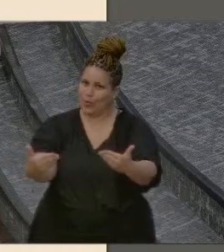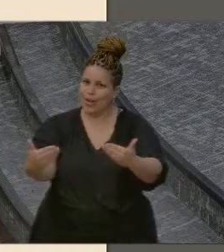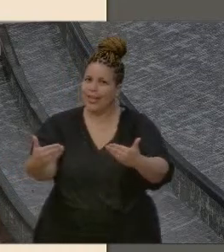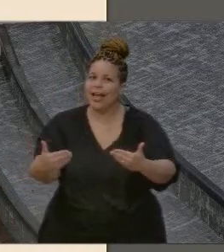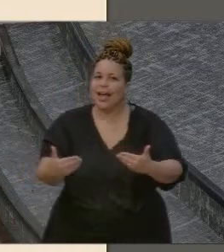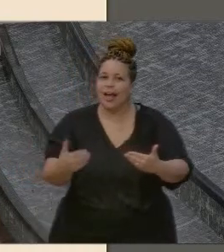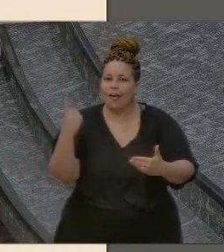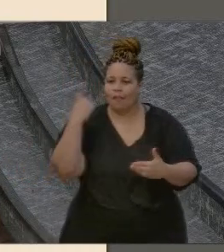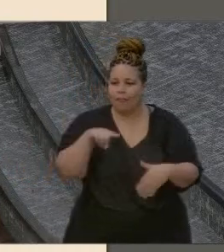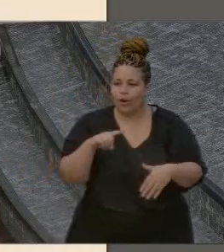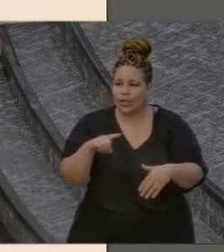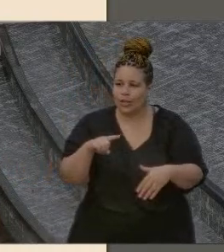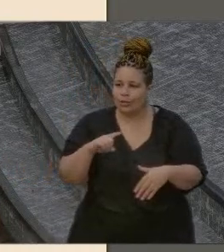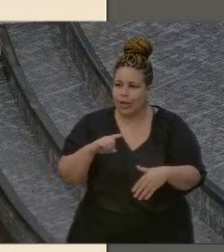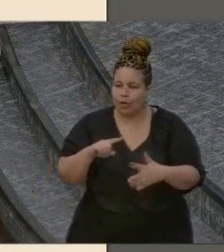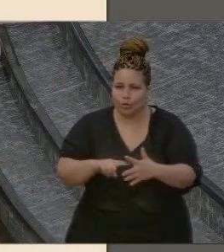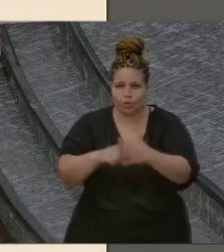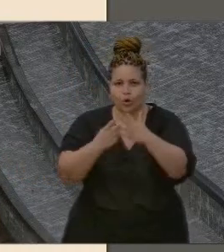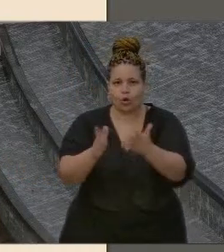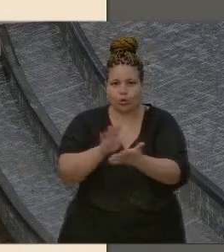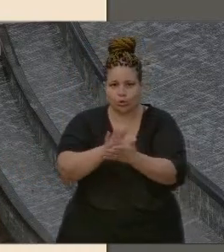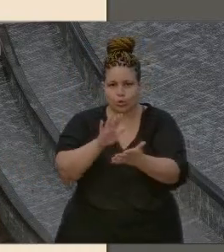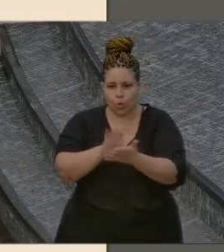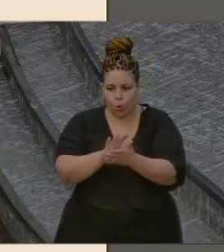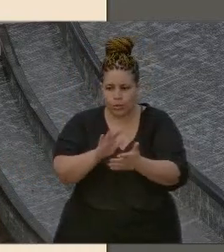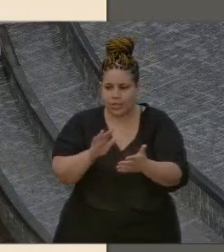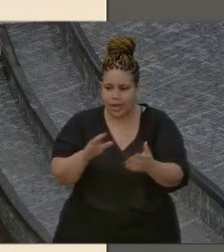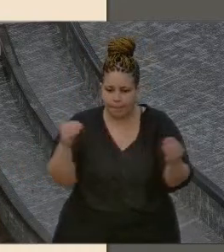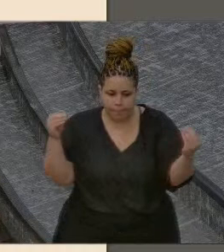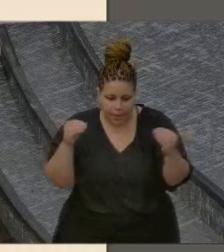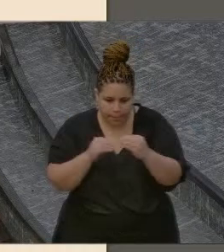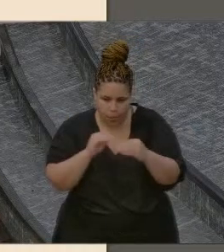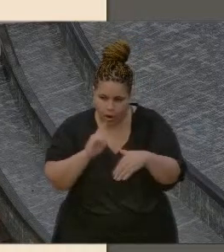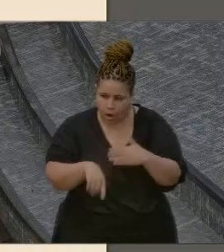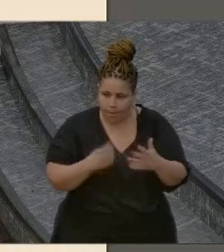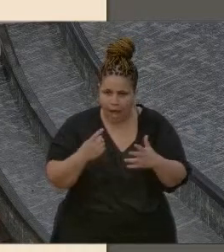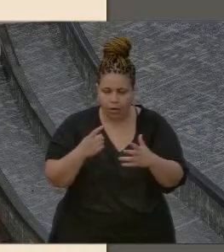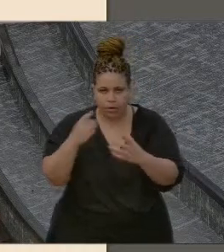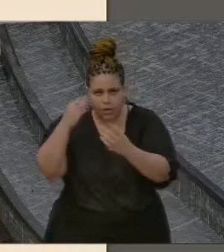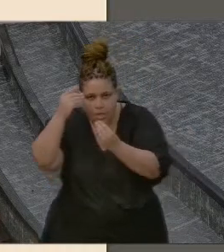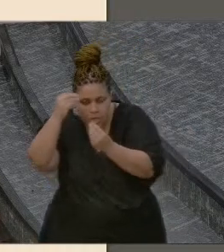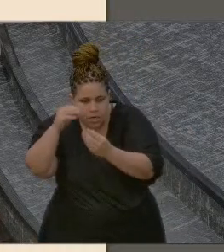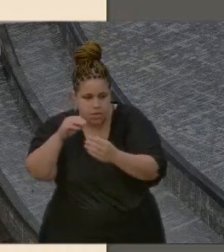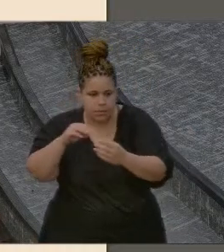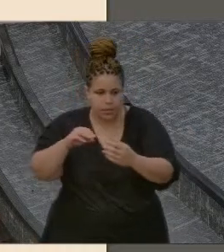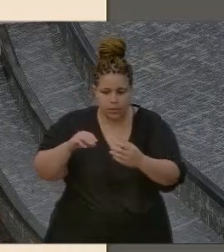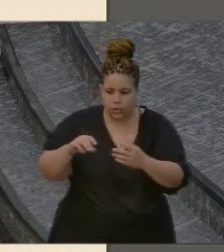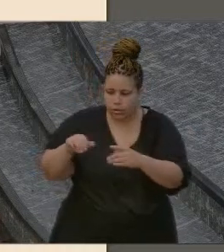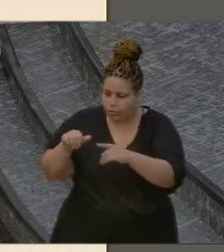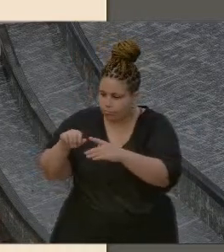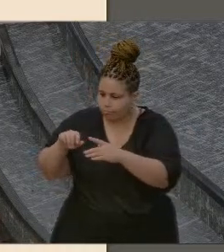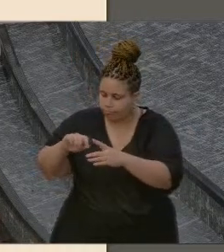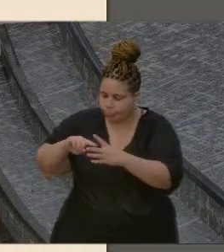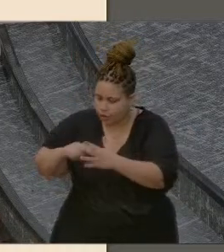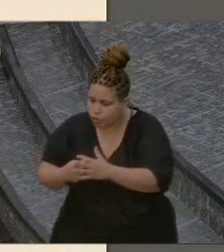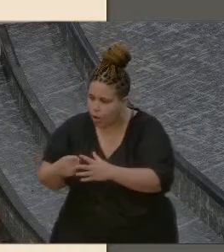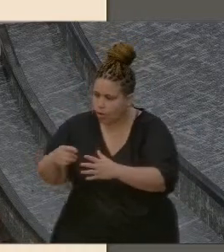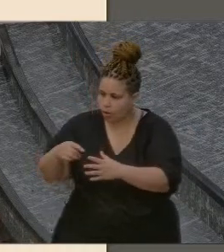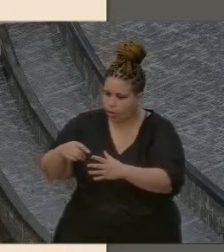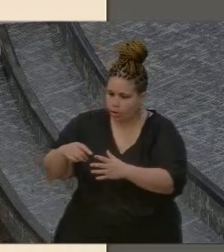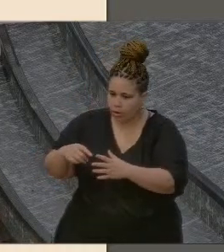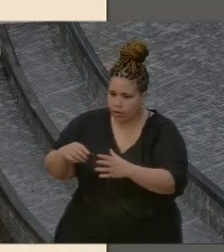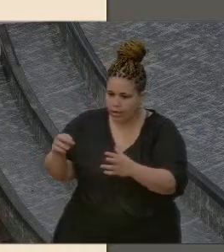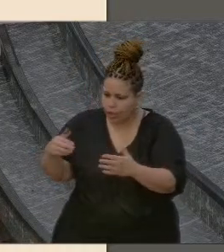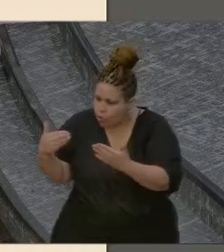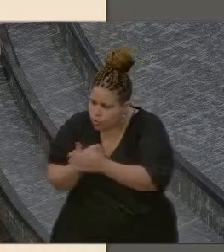even more intentional about learning from our pilot schools and learning from our early implementers. And then in the